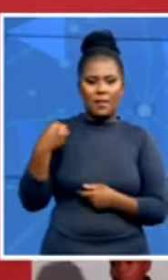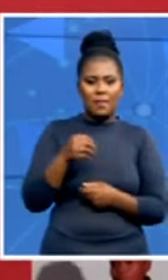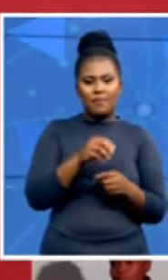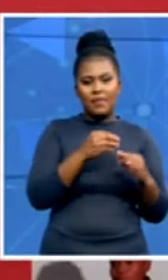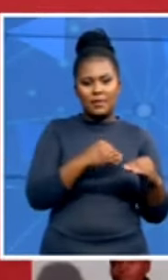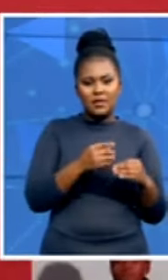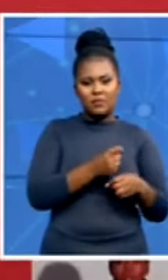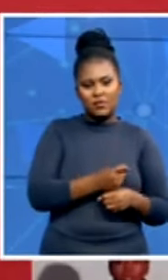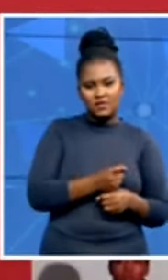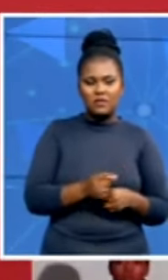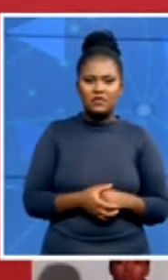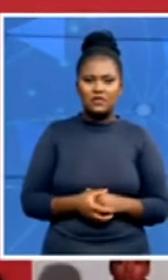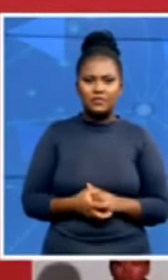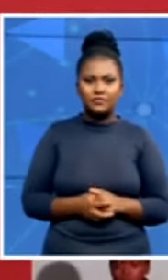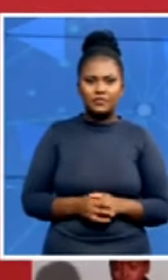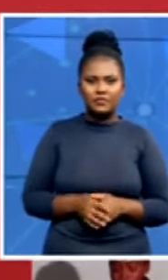Thank you.